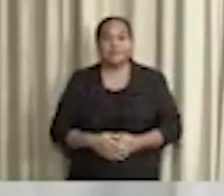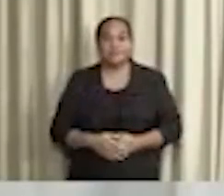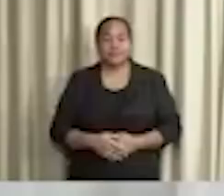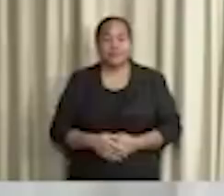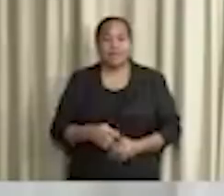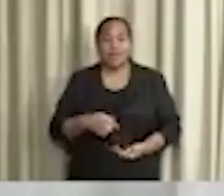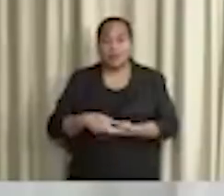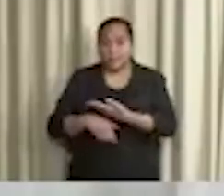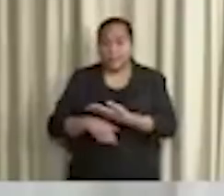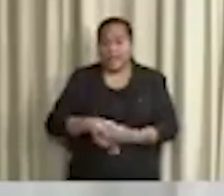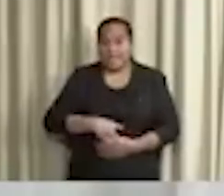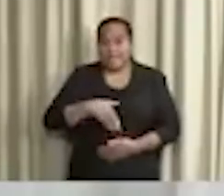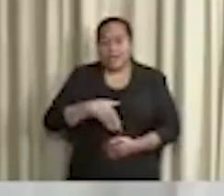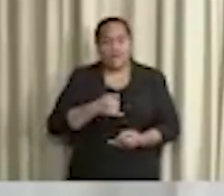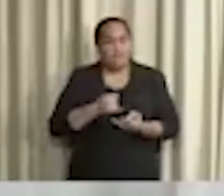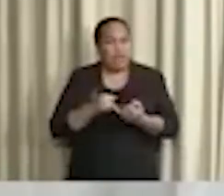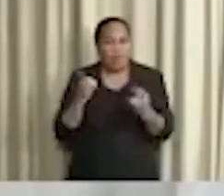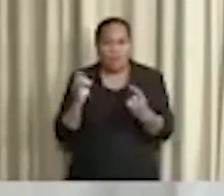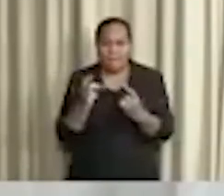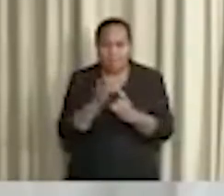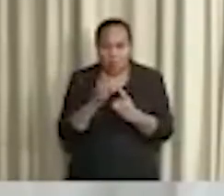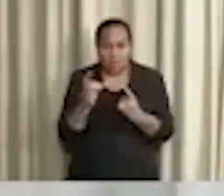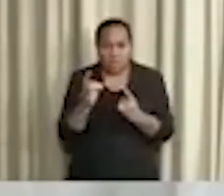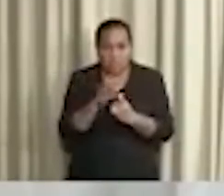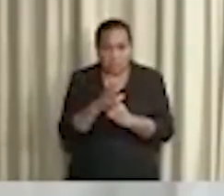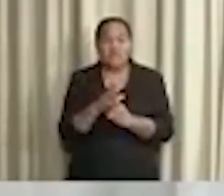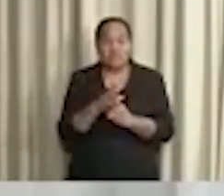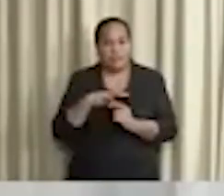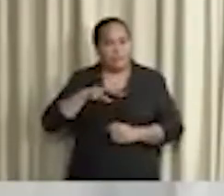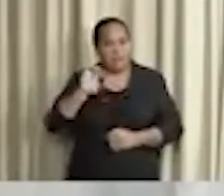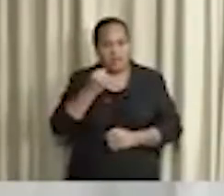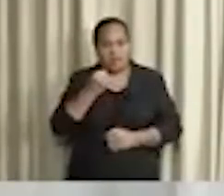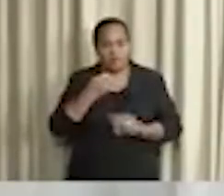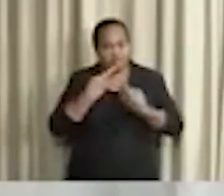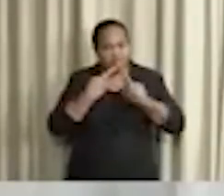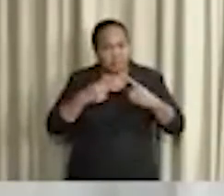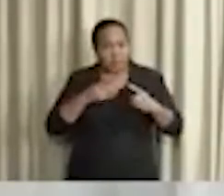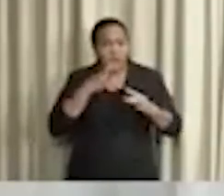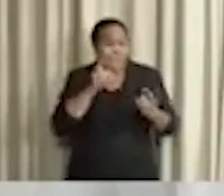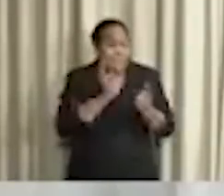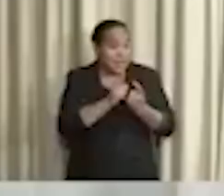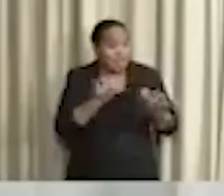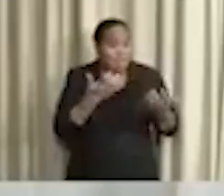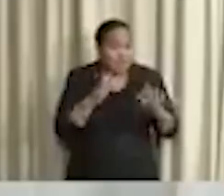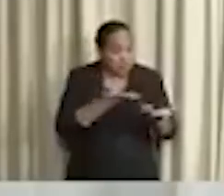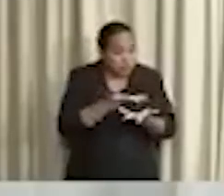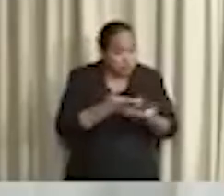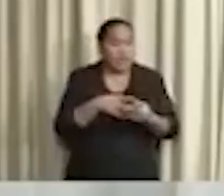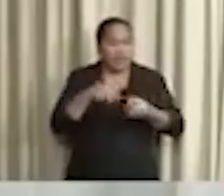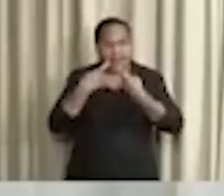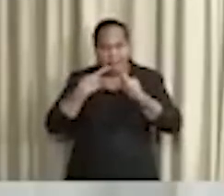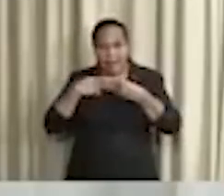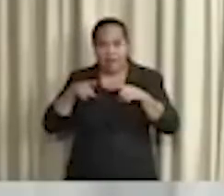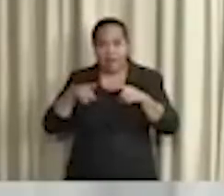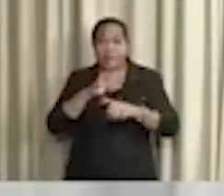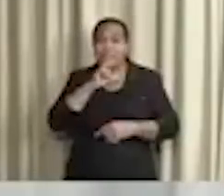I feel that it is very, very important that we do that after each cabinet meeting. Yesterday